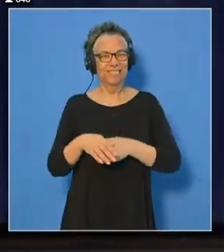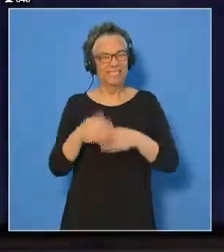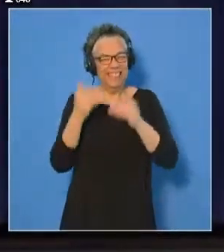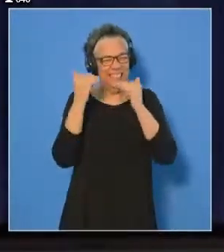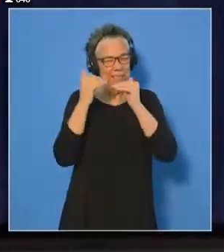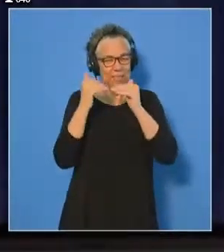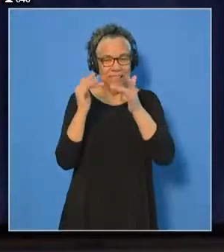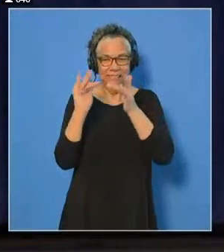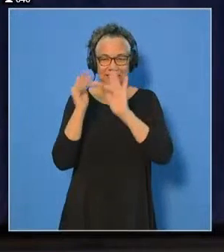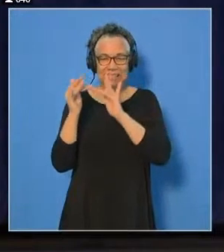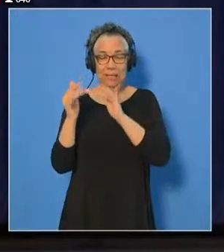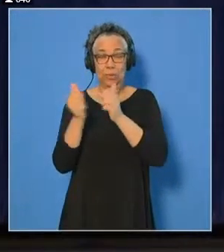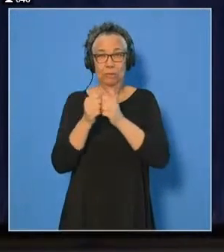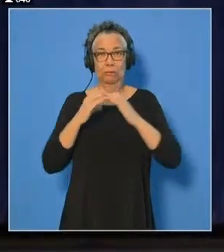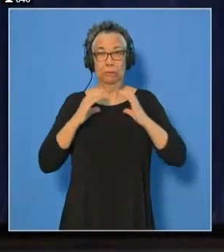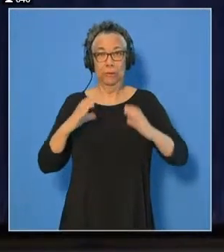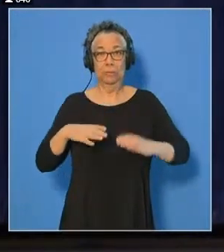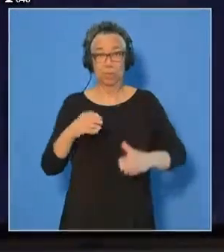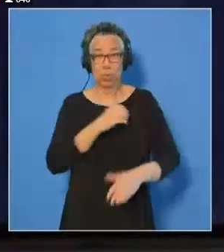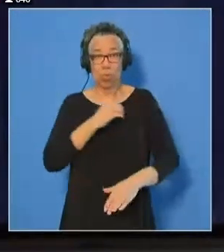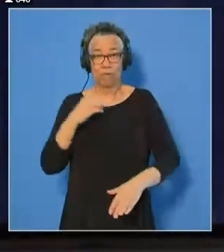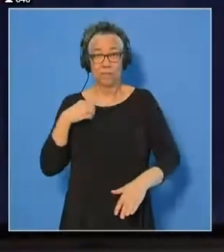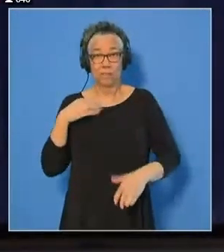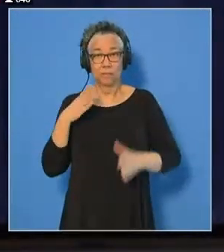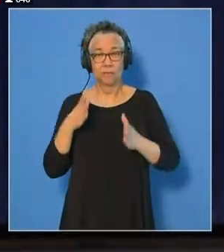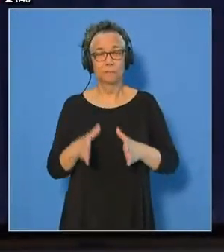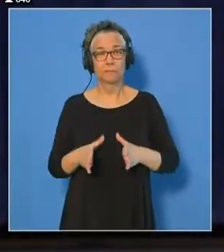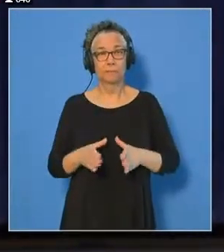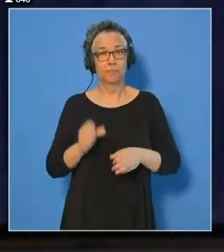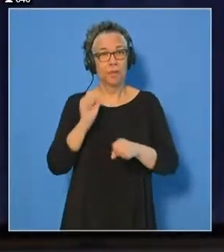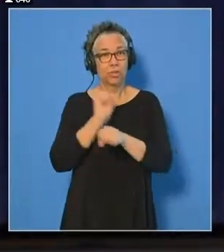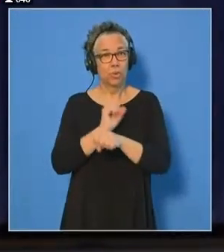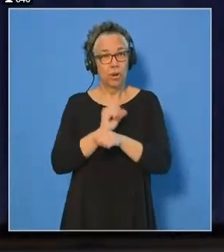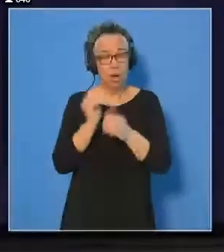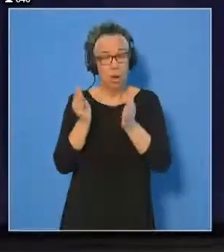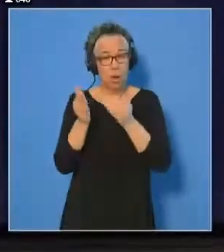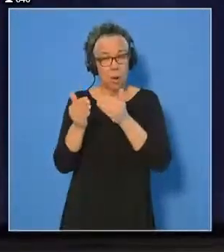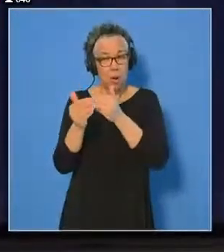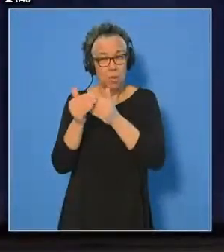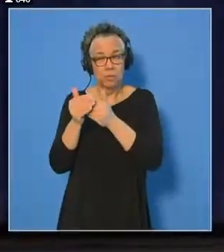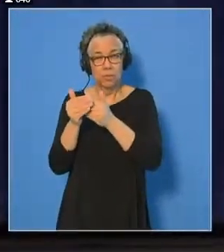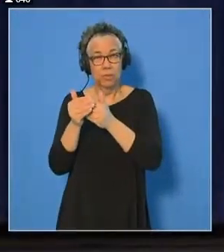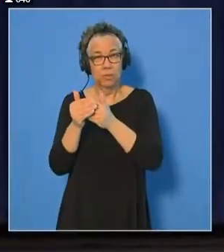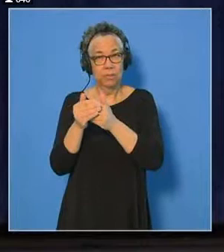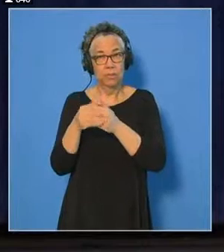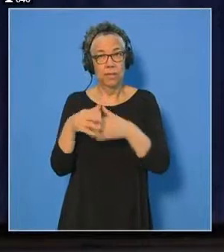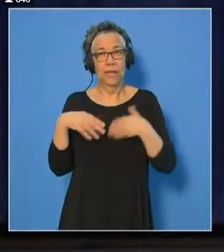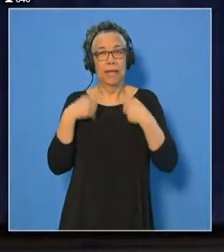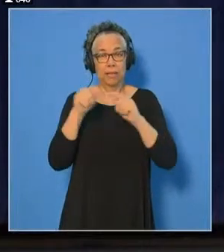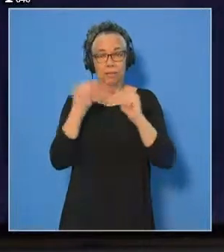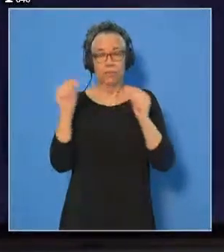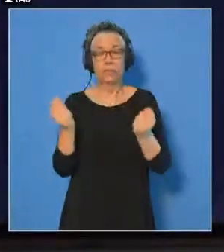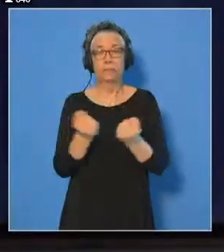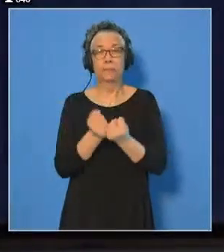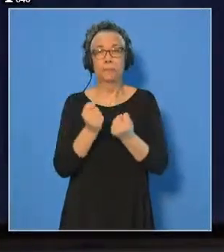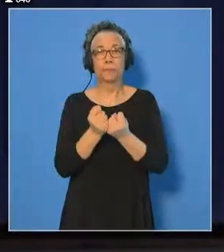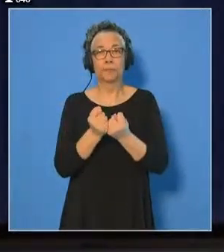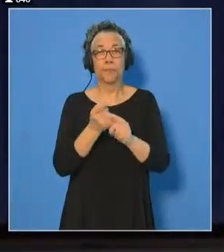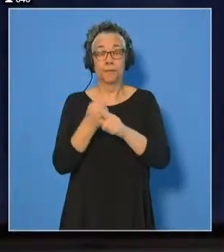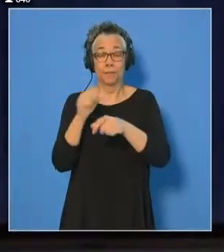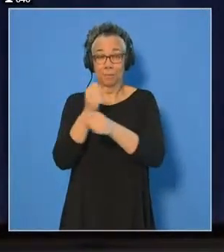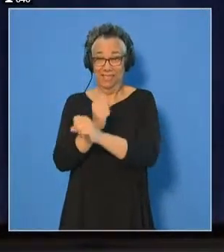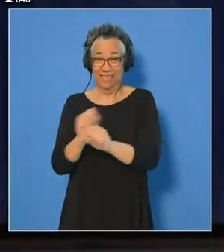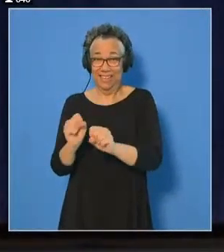officers. The Customs Department will work alongside the Port Health team as needed. From a safety